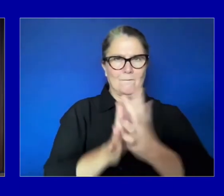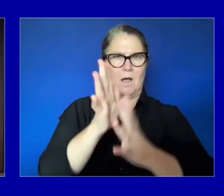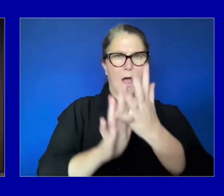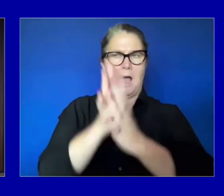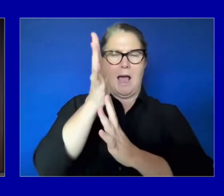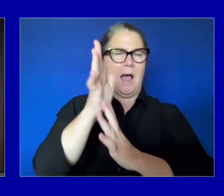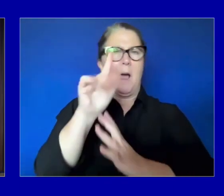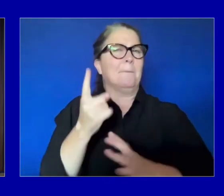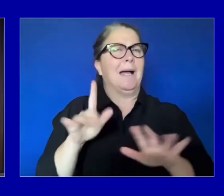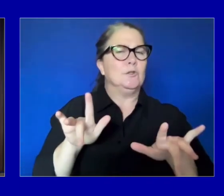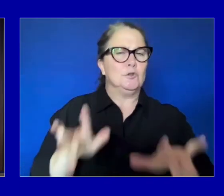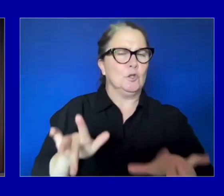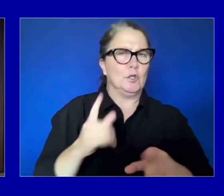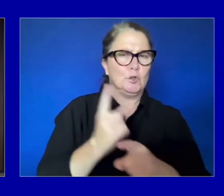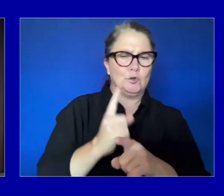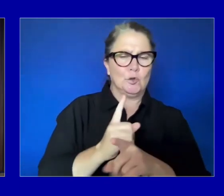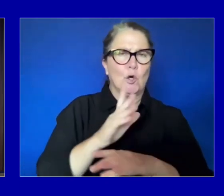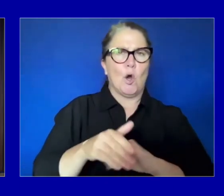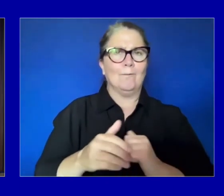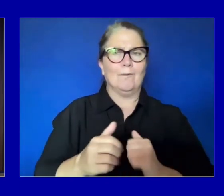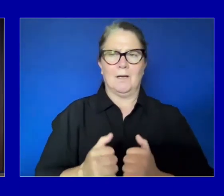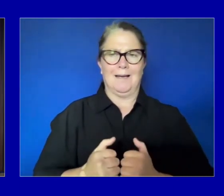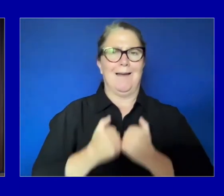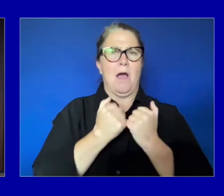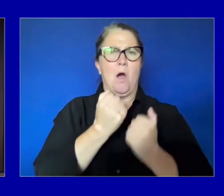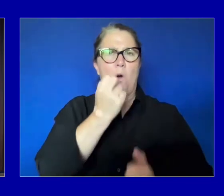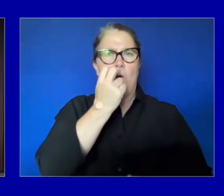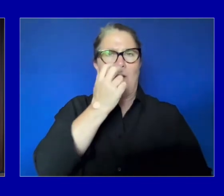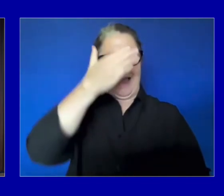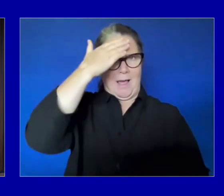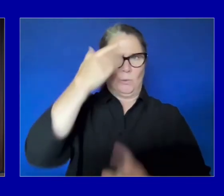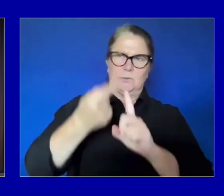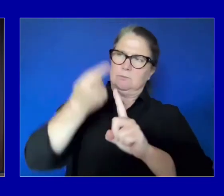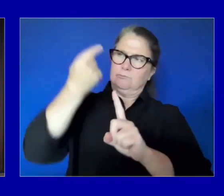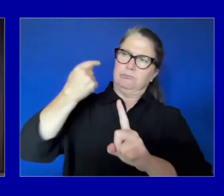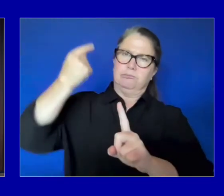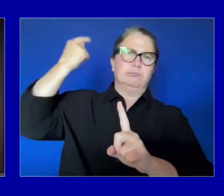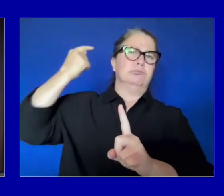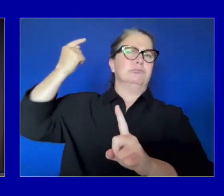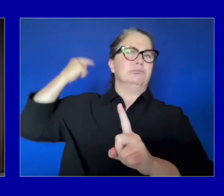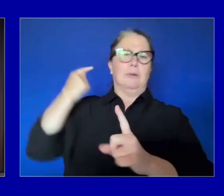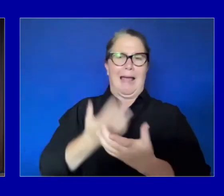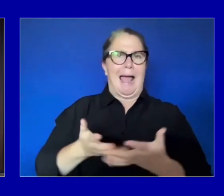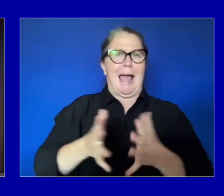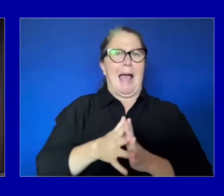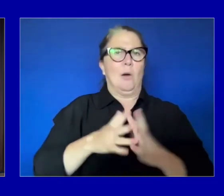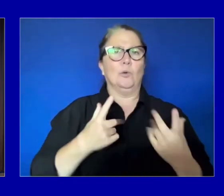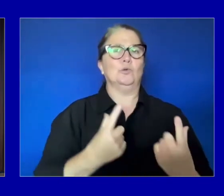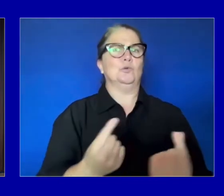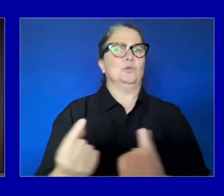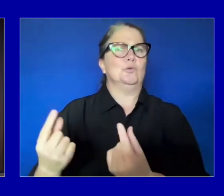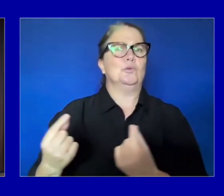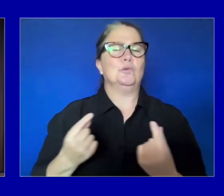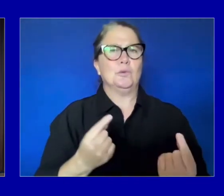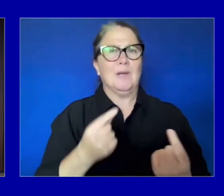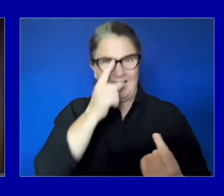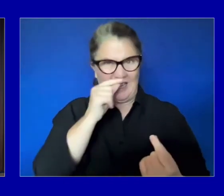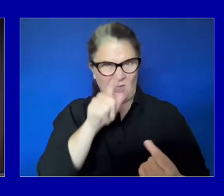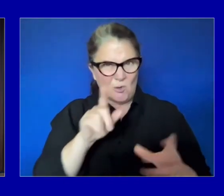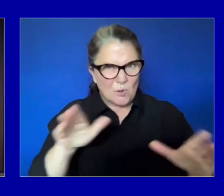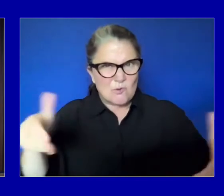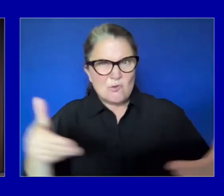with, you know, in pieces. And so I wonder if you could maybe introduce us to that a little bit, particularly through the work that you've done around